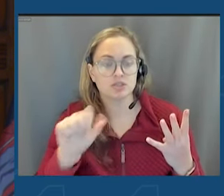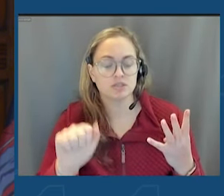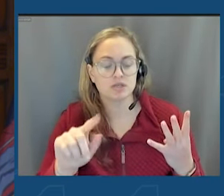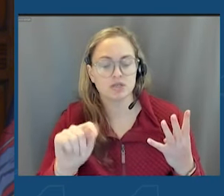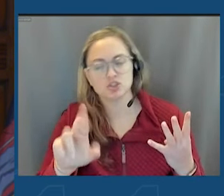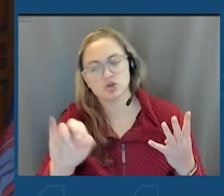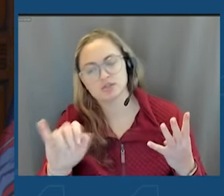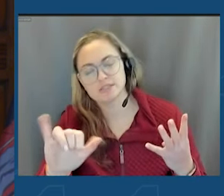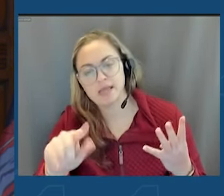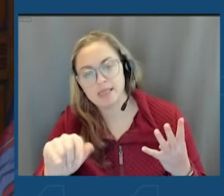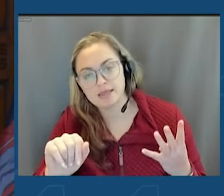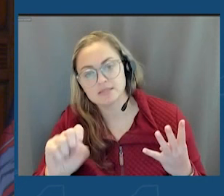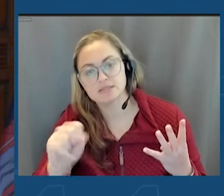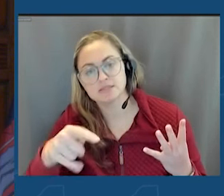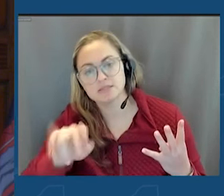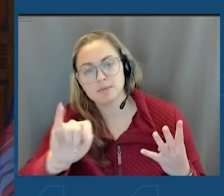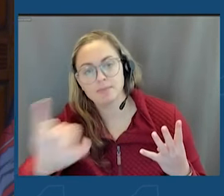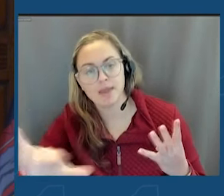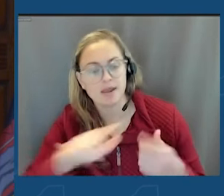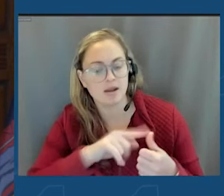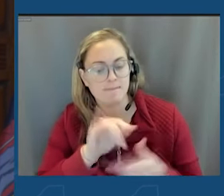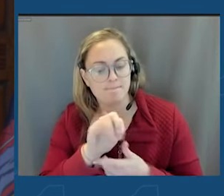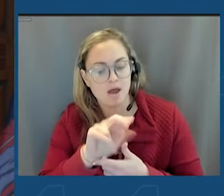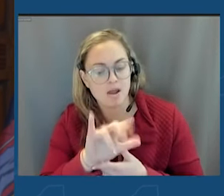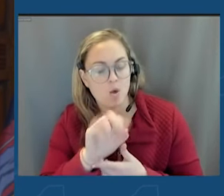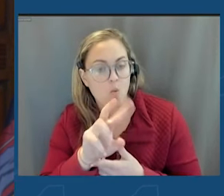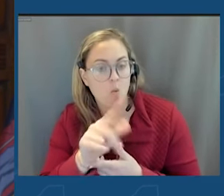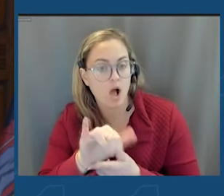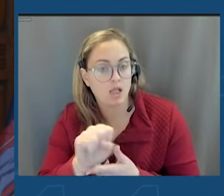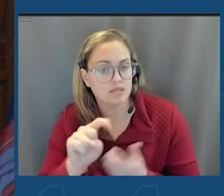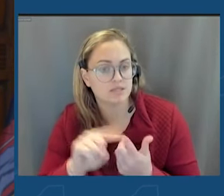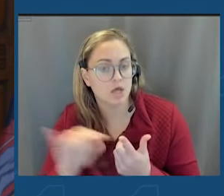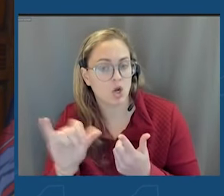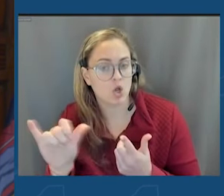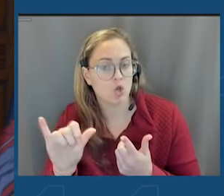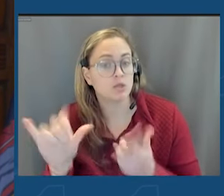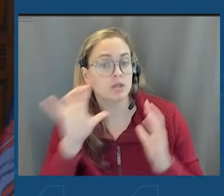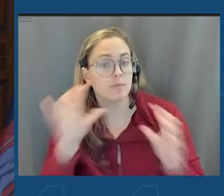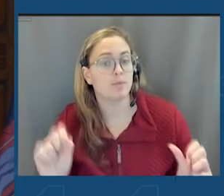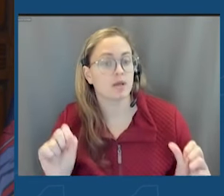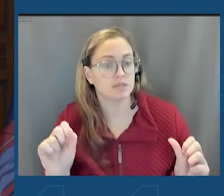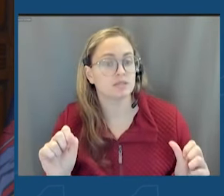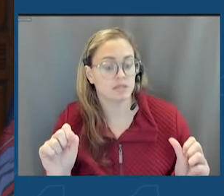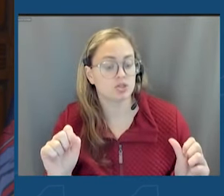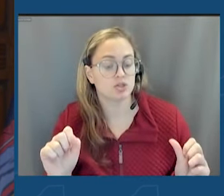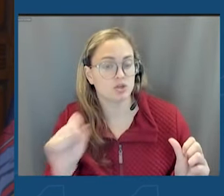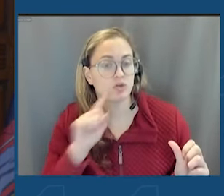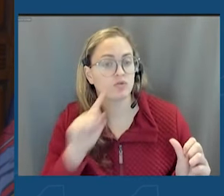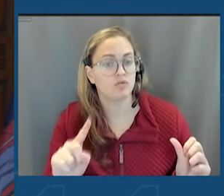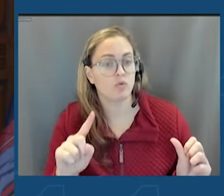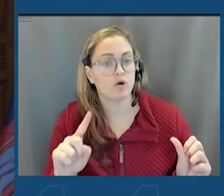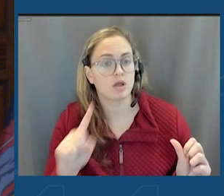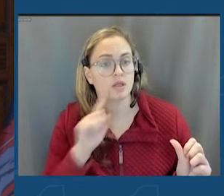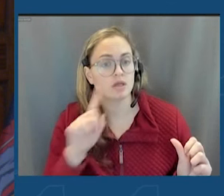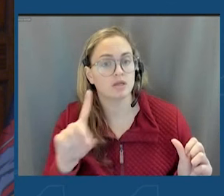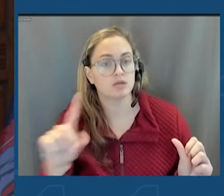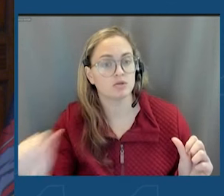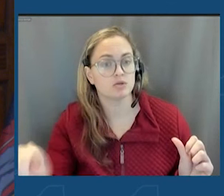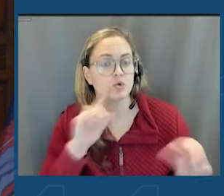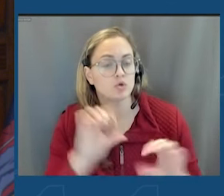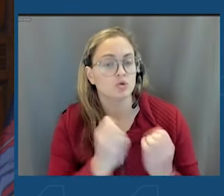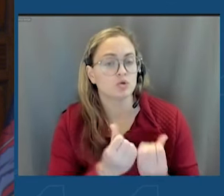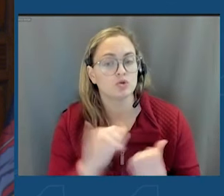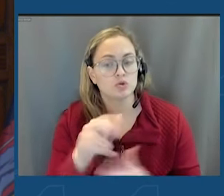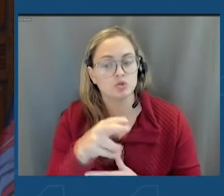Spanton, Assemblymember Monica Wallace, and also who's the President-elect of the District Attorneys Association for the State of New York, John Flynn from